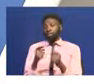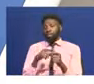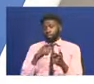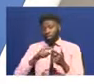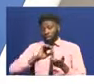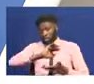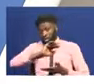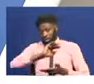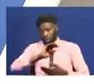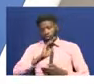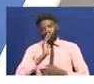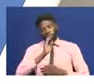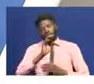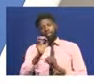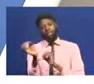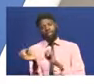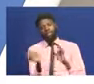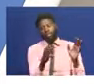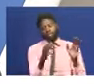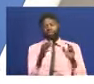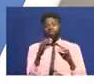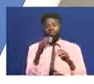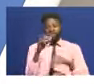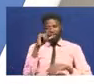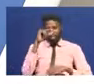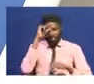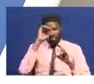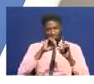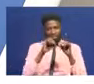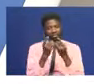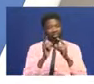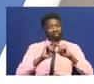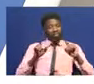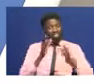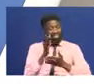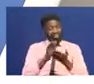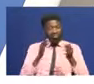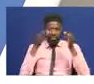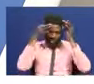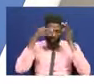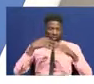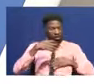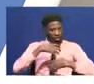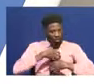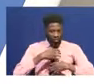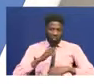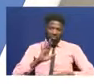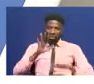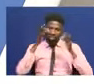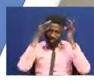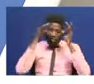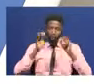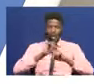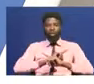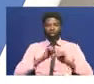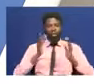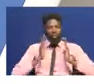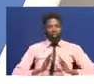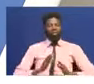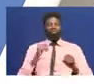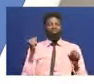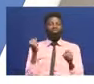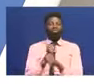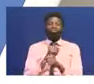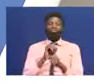service, and they are going to be some of those who might opt to retire, and that is a choice that they have. Mm-hmm. But there's nobody who is going to lose a job, so to speak. If